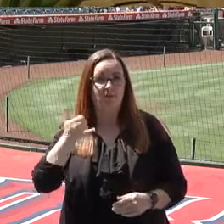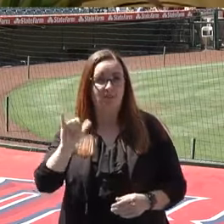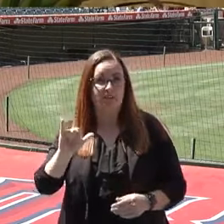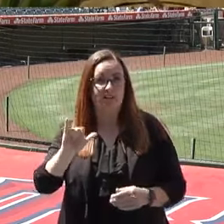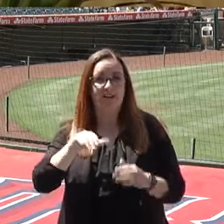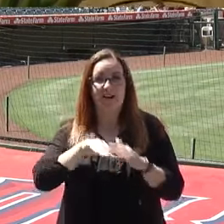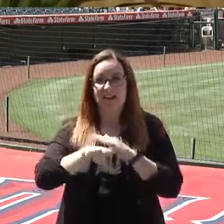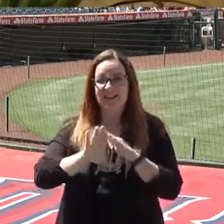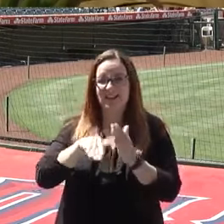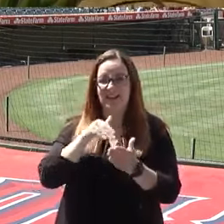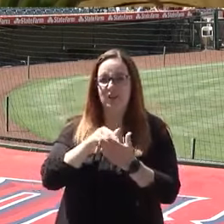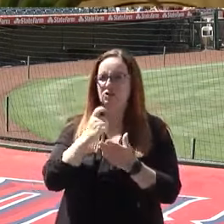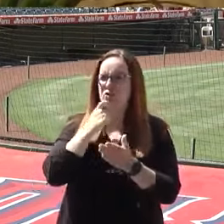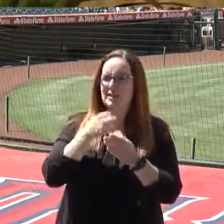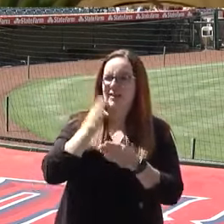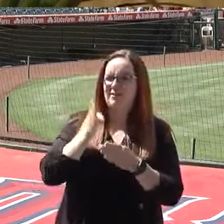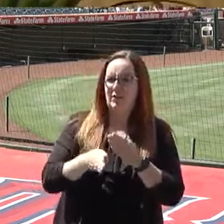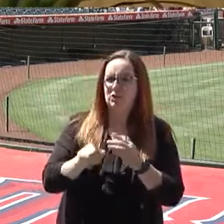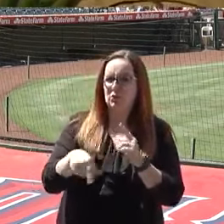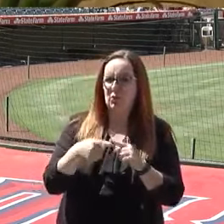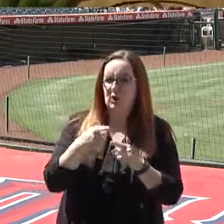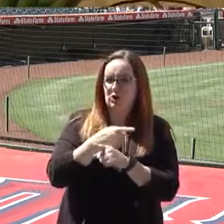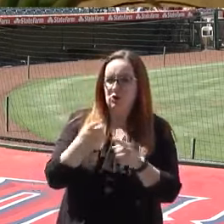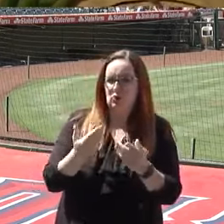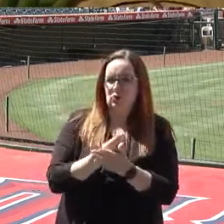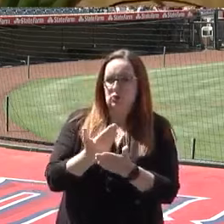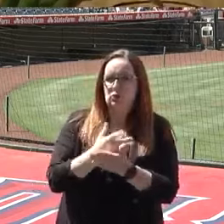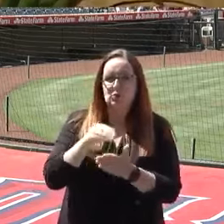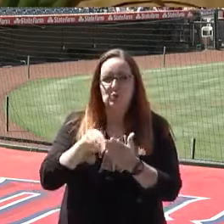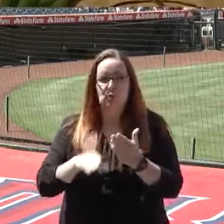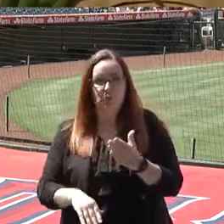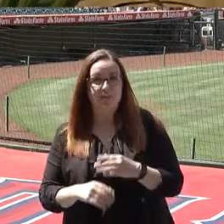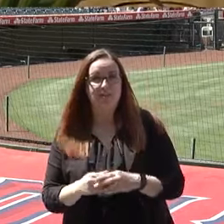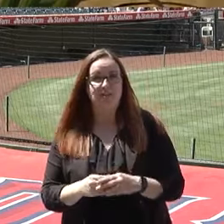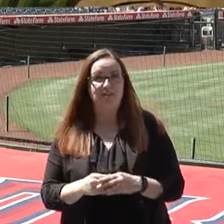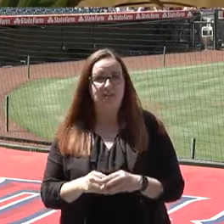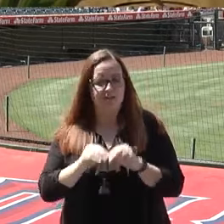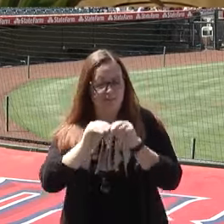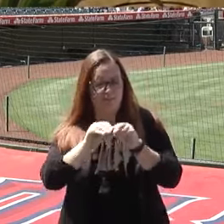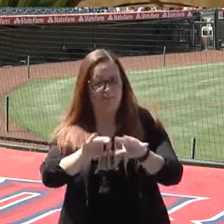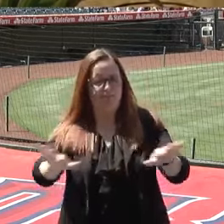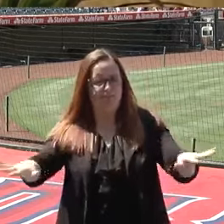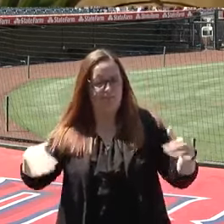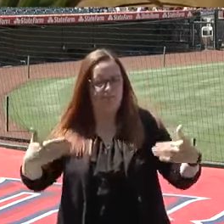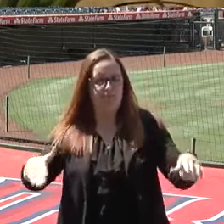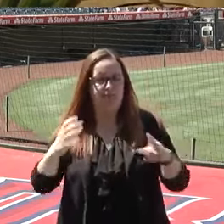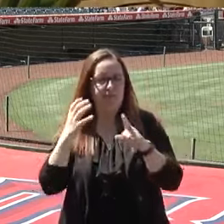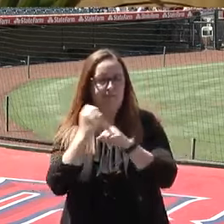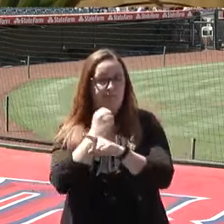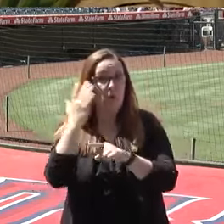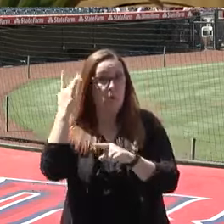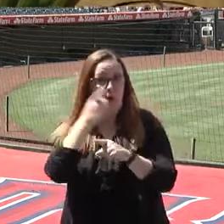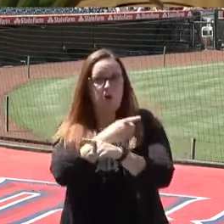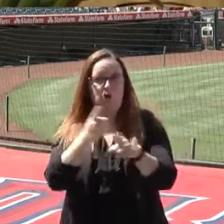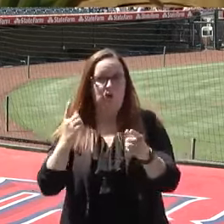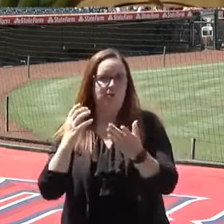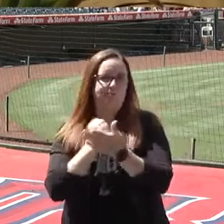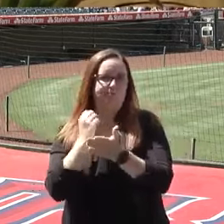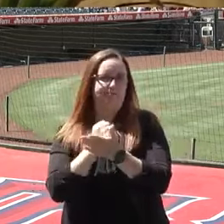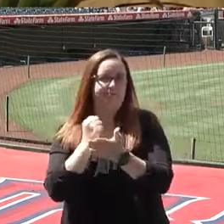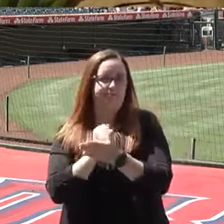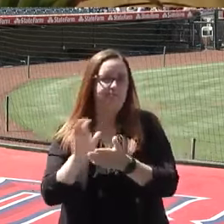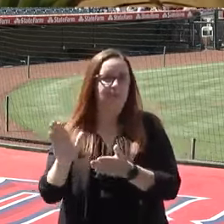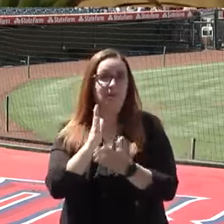completed just as some of you were arriving, and it has flourished in its mission because of all of you have used its